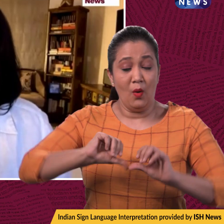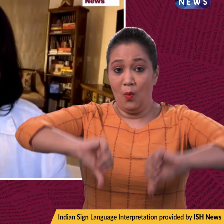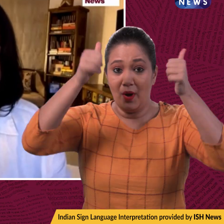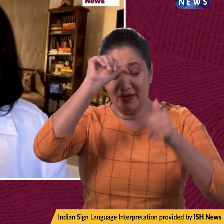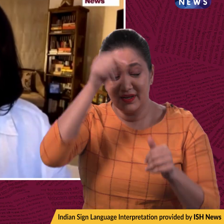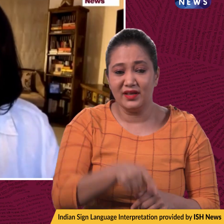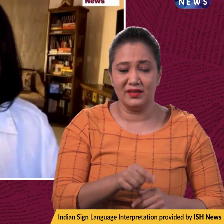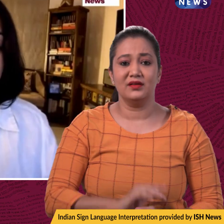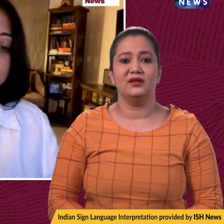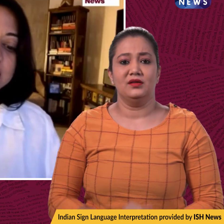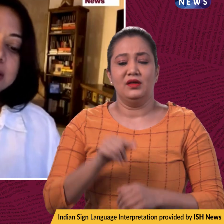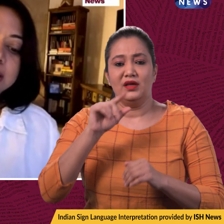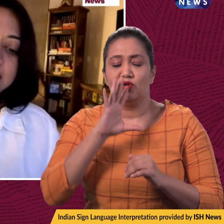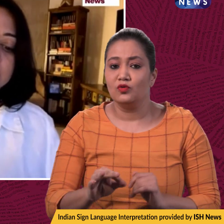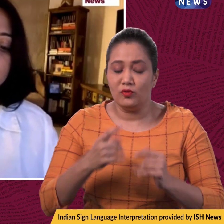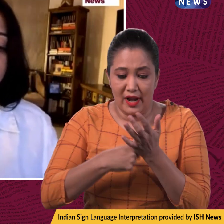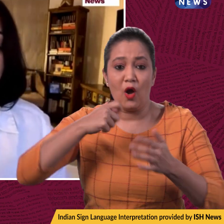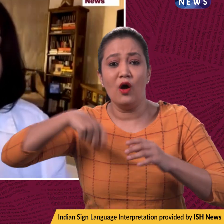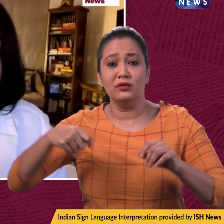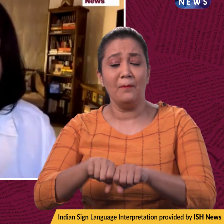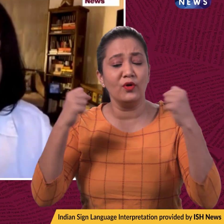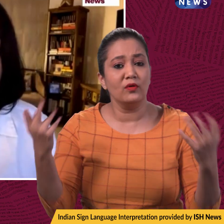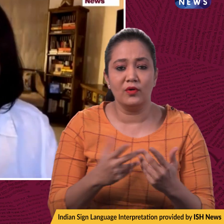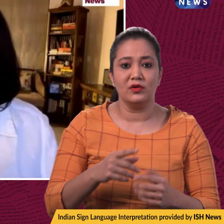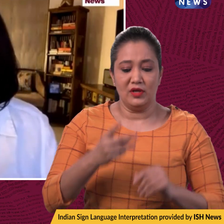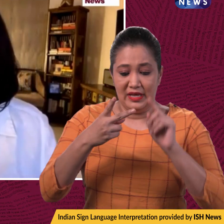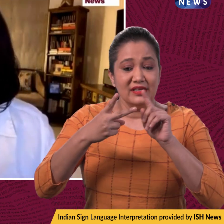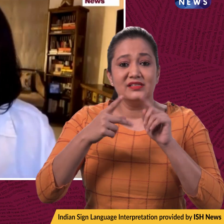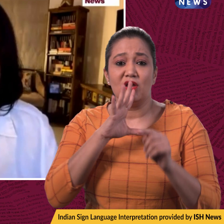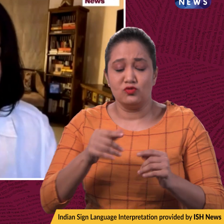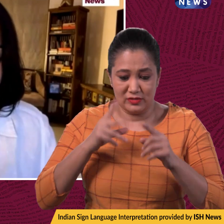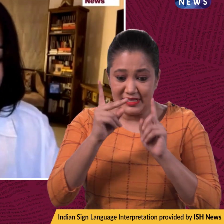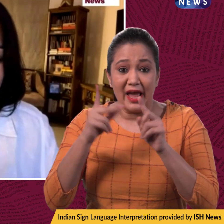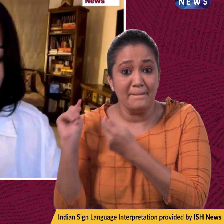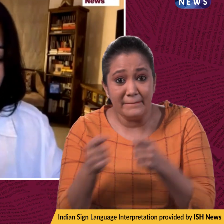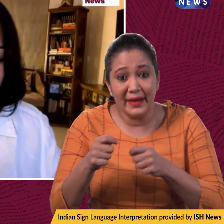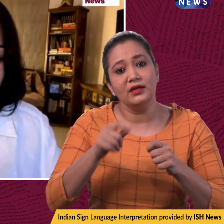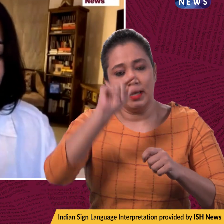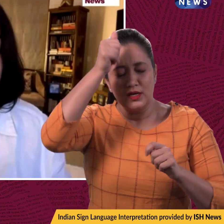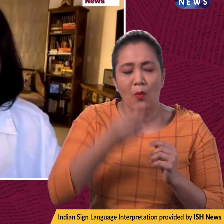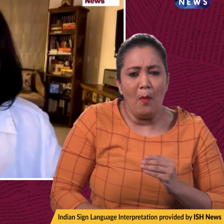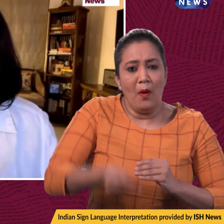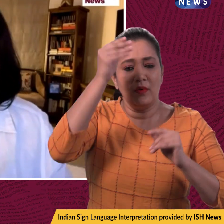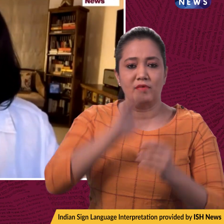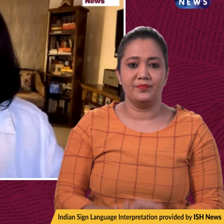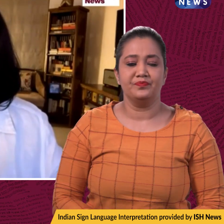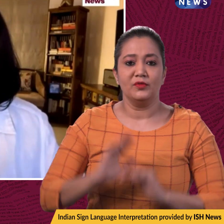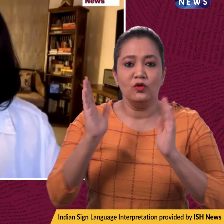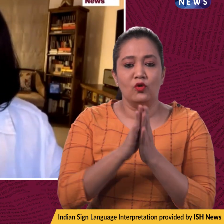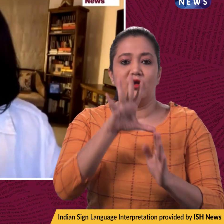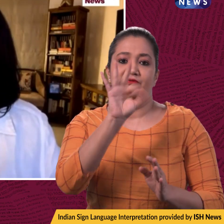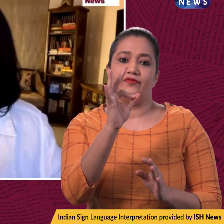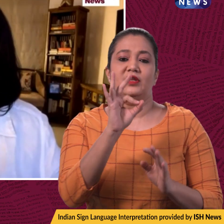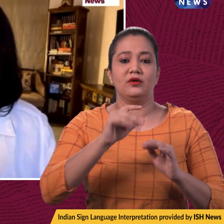With this victory, India has set the record for the most victories when chasing in T20 international cricket. India now has